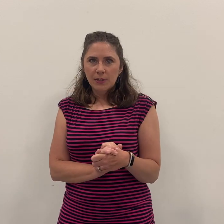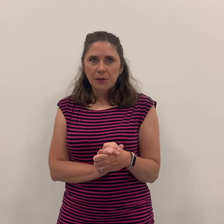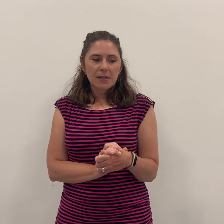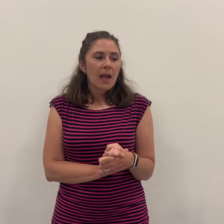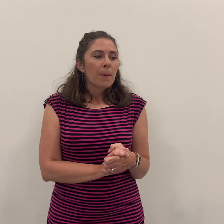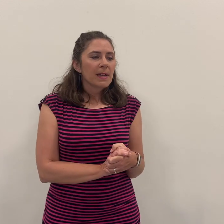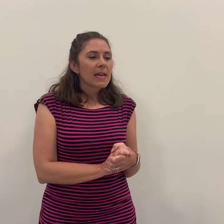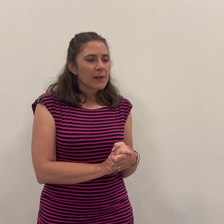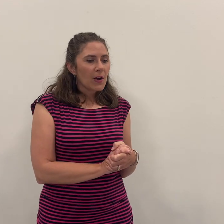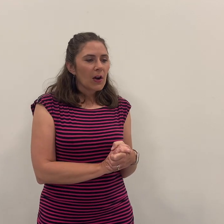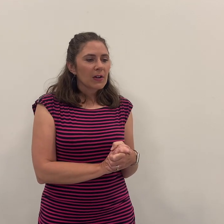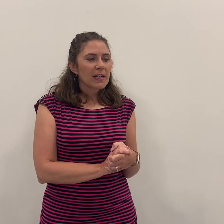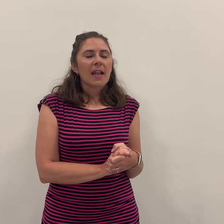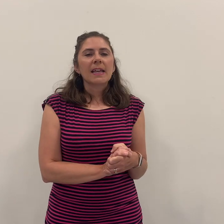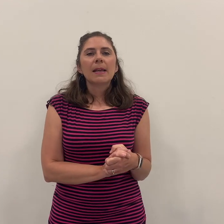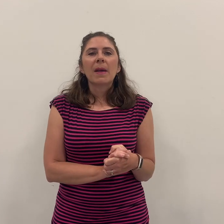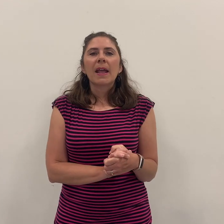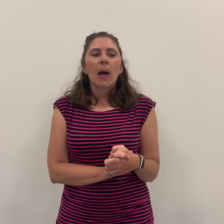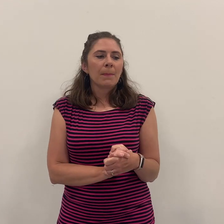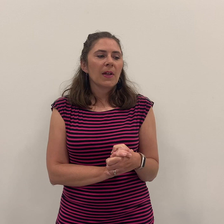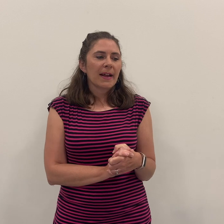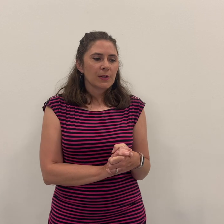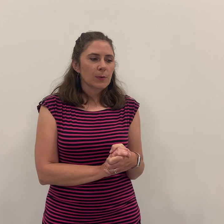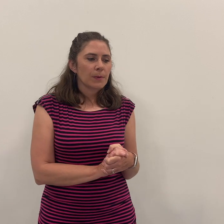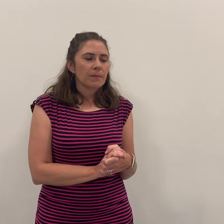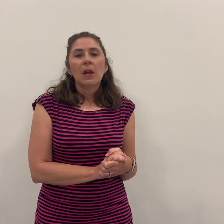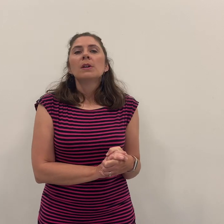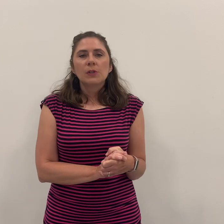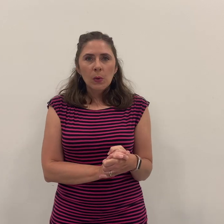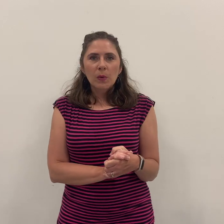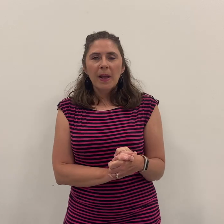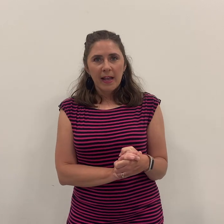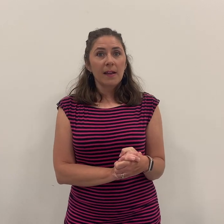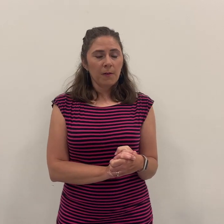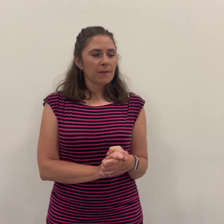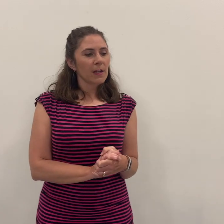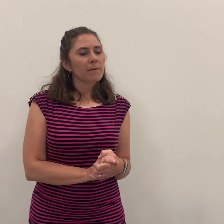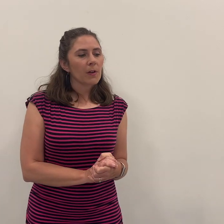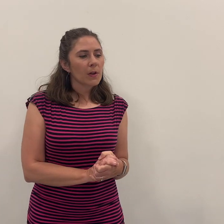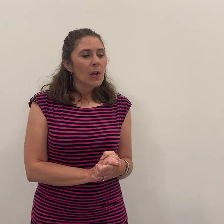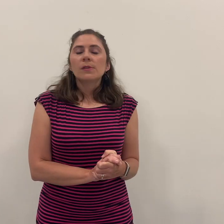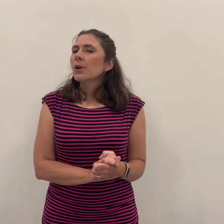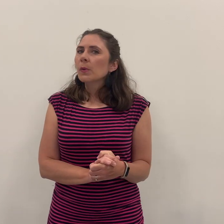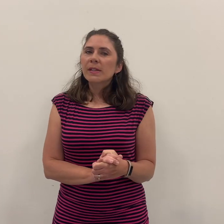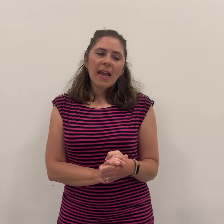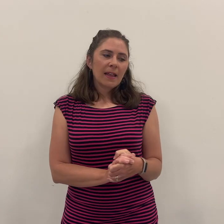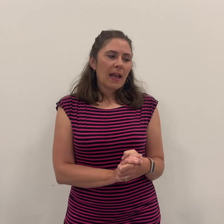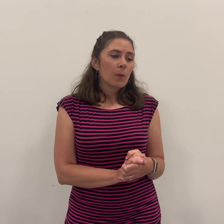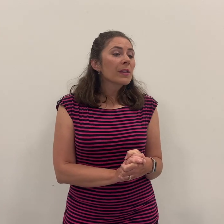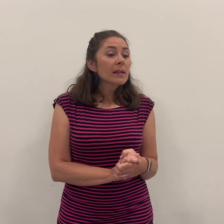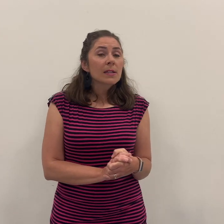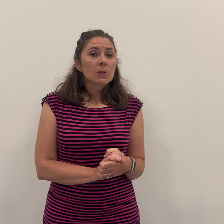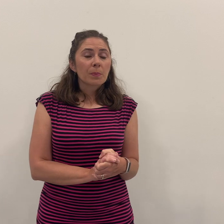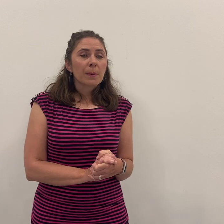and sisters, be tender-hearted, and keep a humble attitude. Don't repay evil for evil. Don't